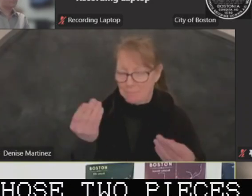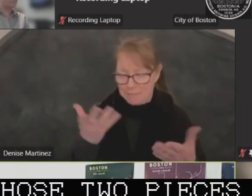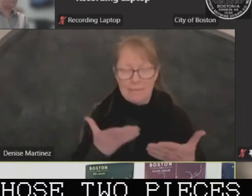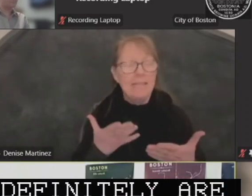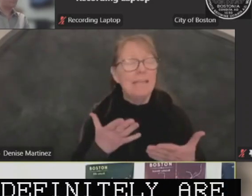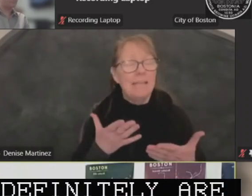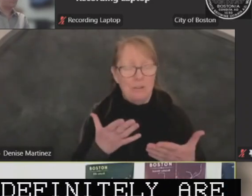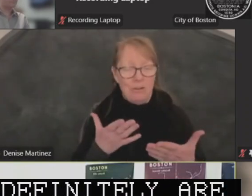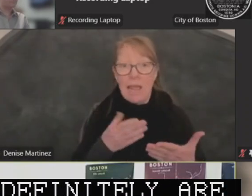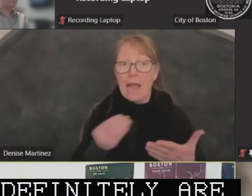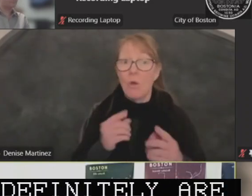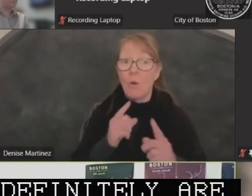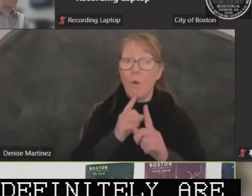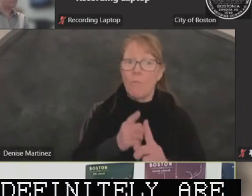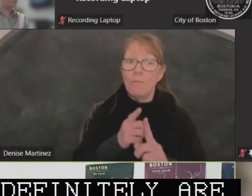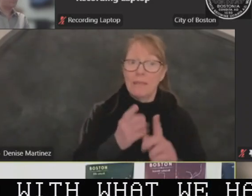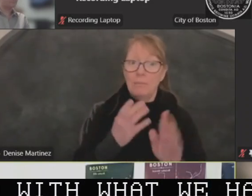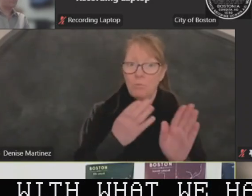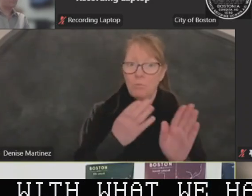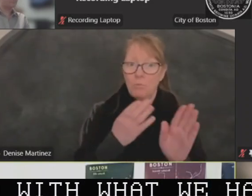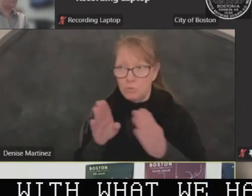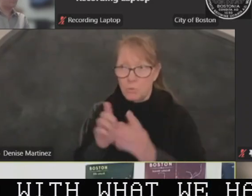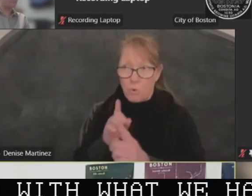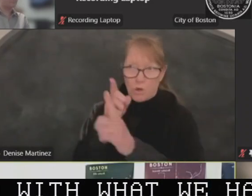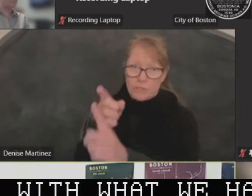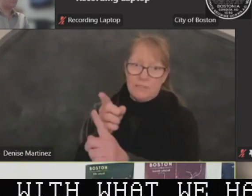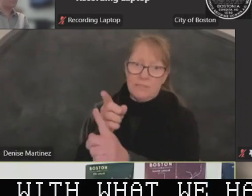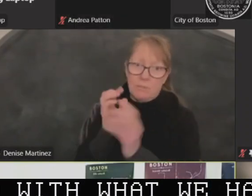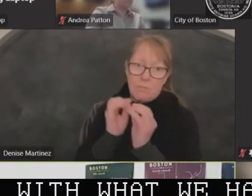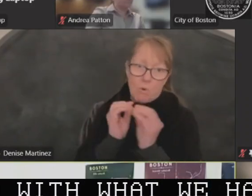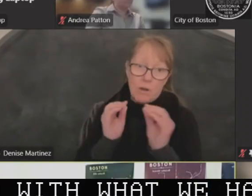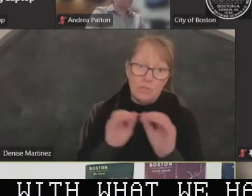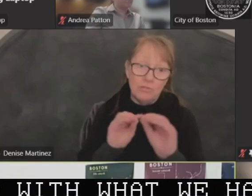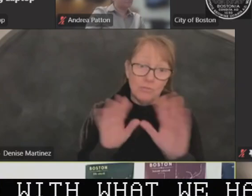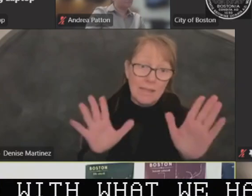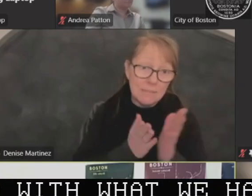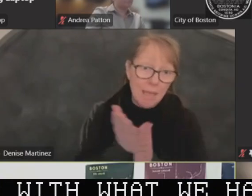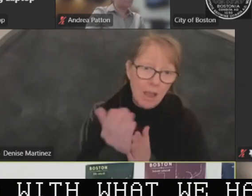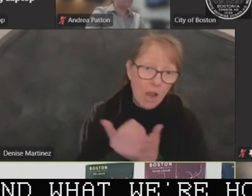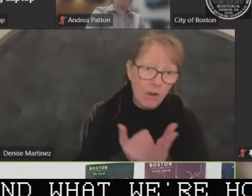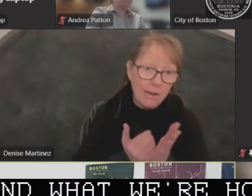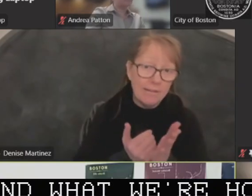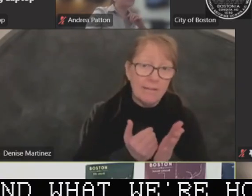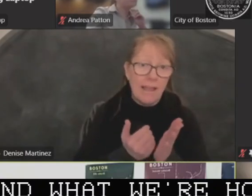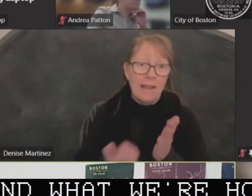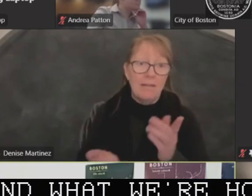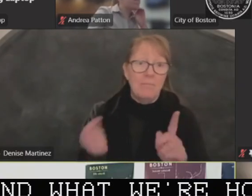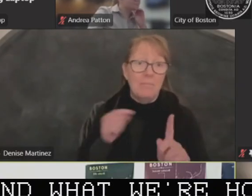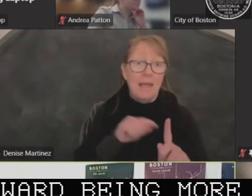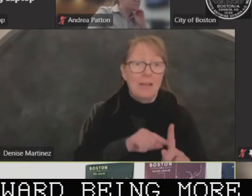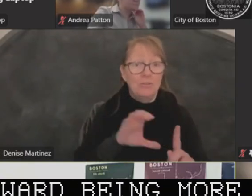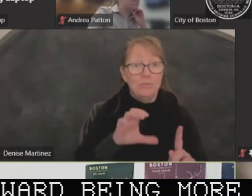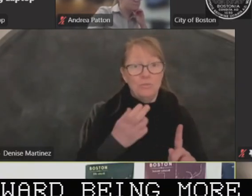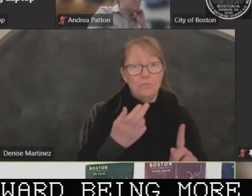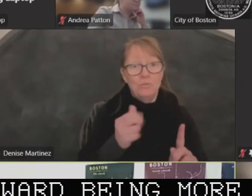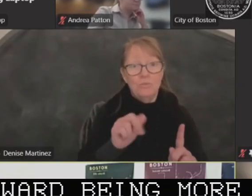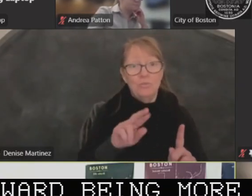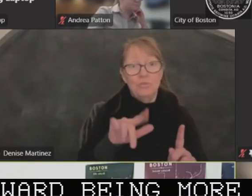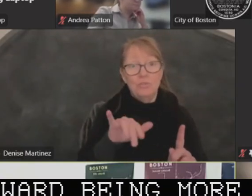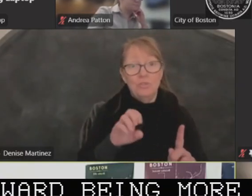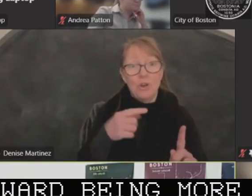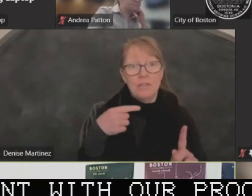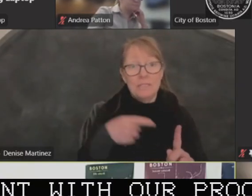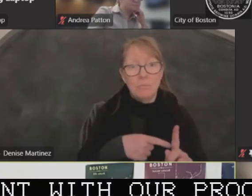moving towards, of being more transparent with our process. I think going back to Charlie's point, how do we have better